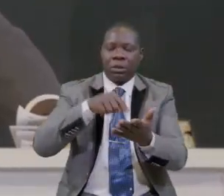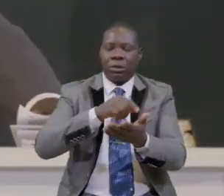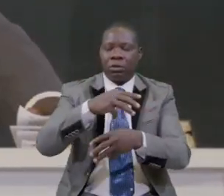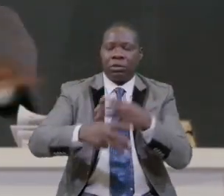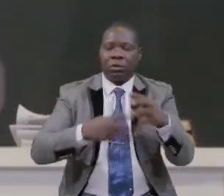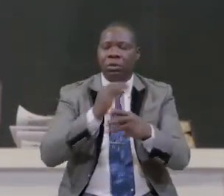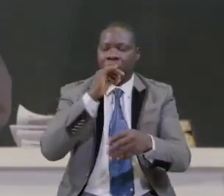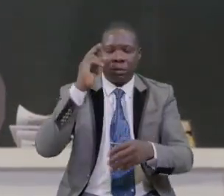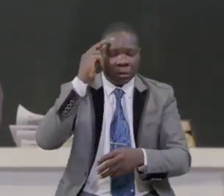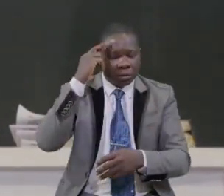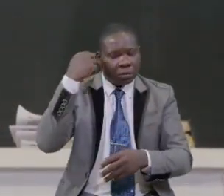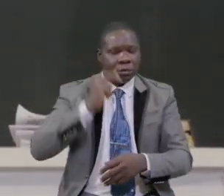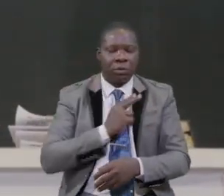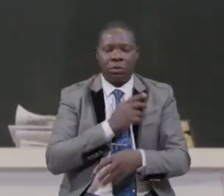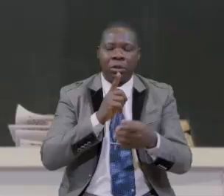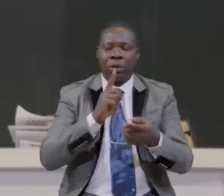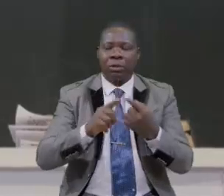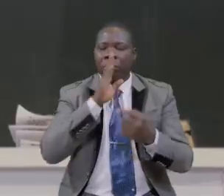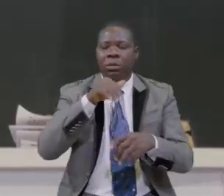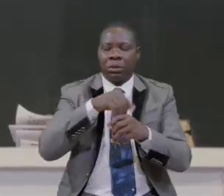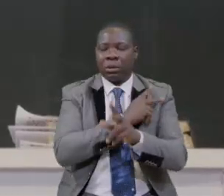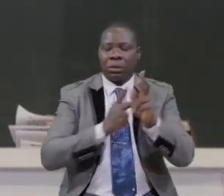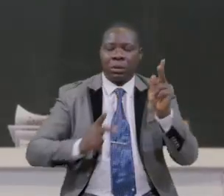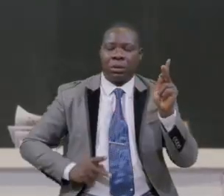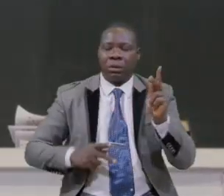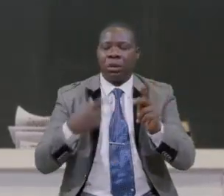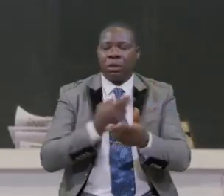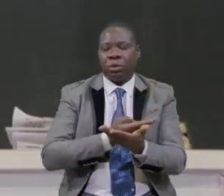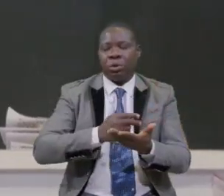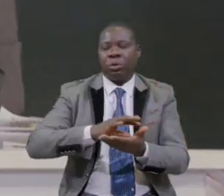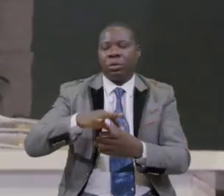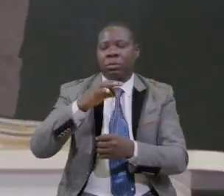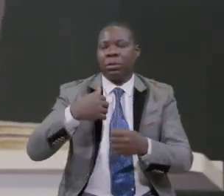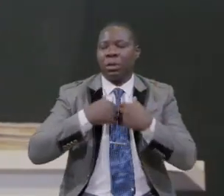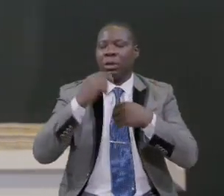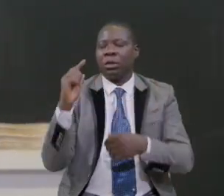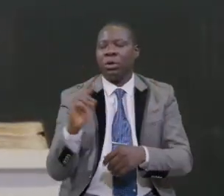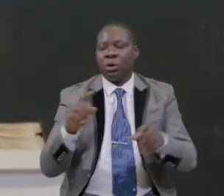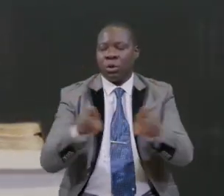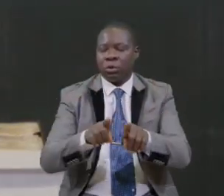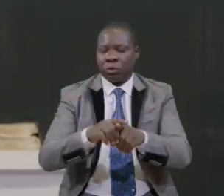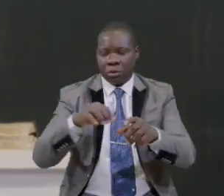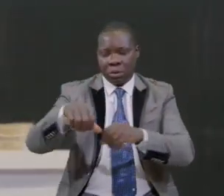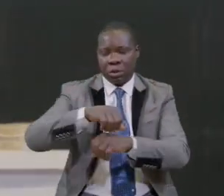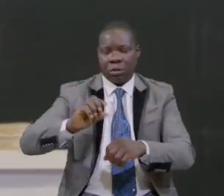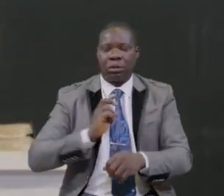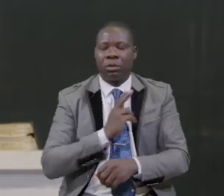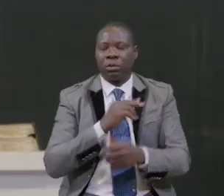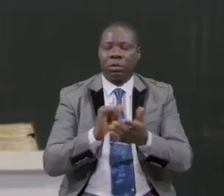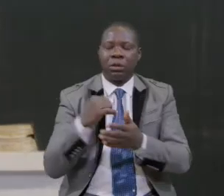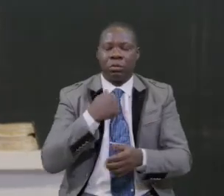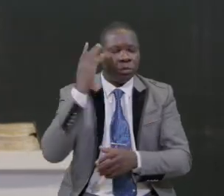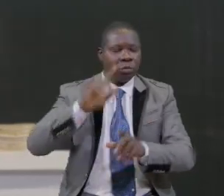kingdom. The Holy Spirit has also anointed us that we will go forth, that the